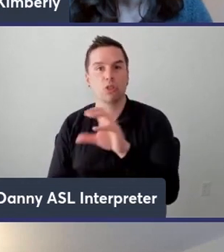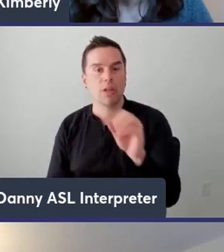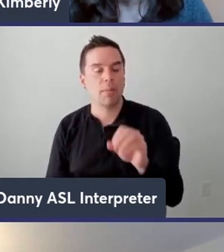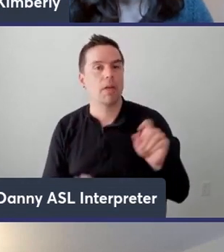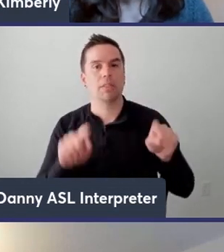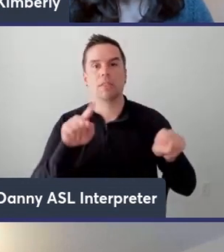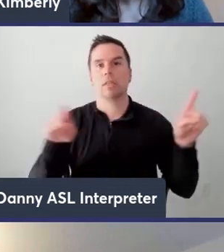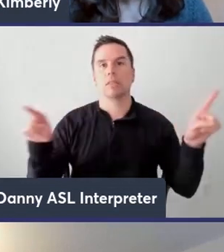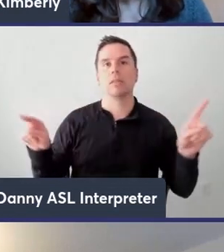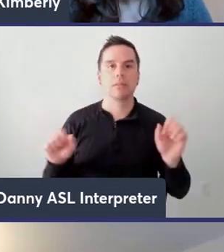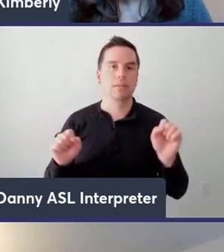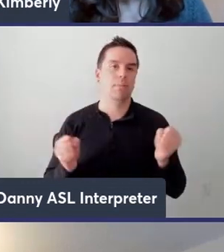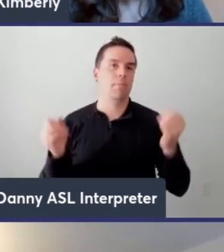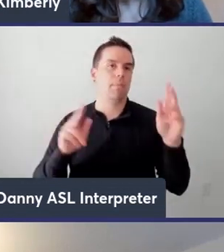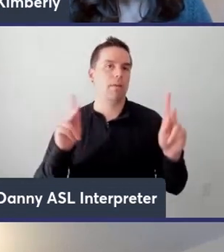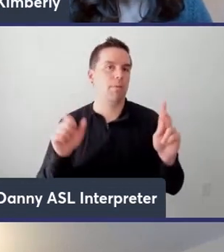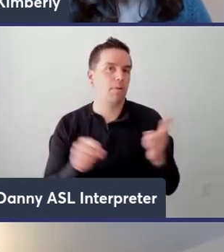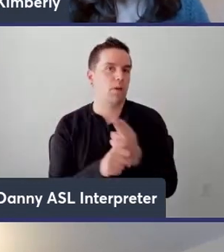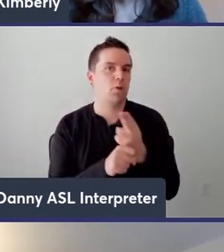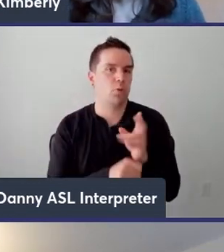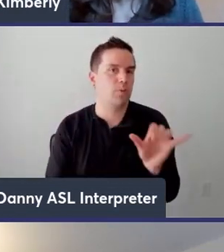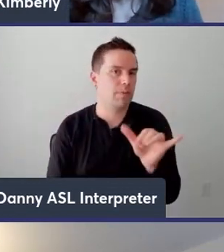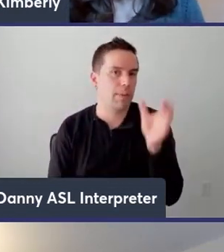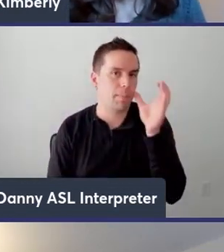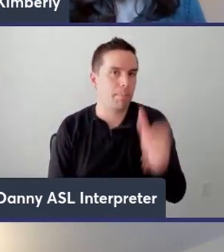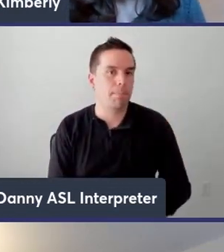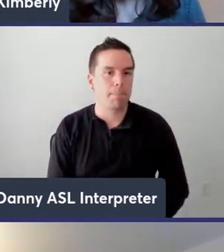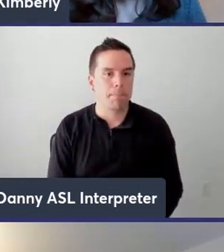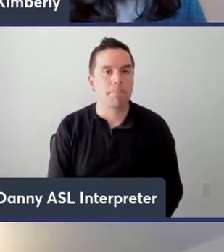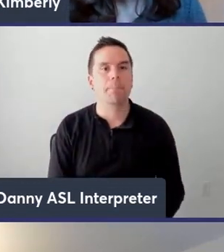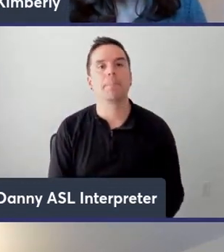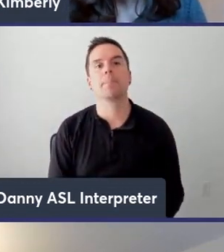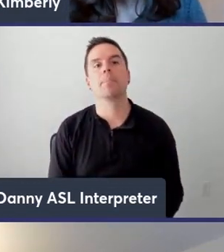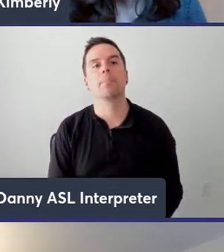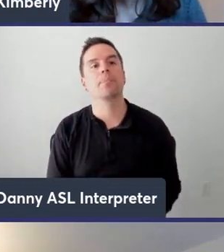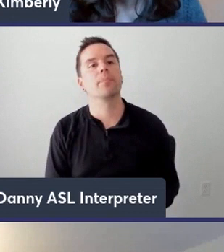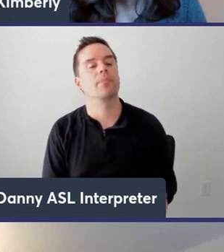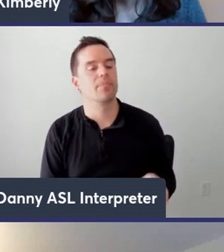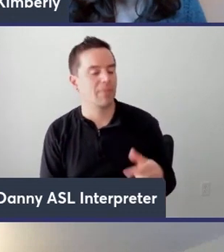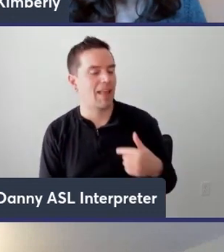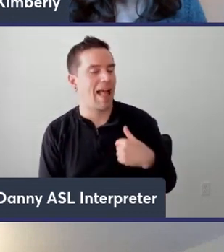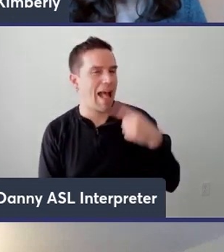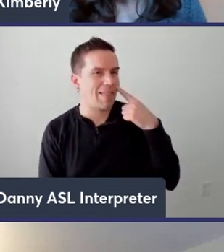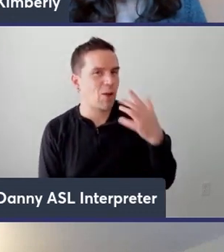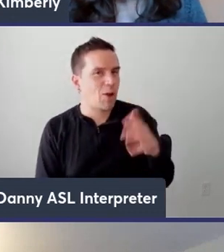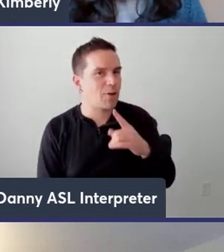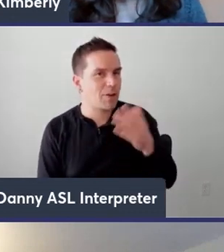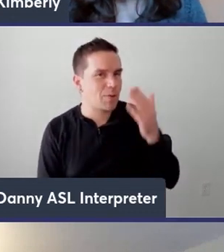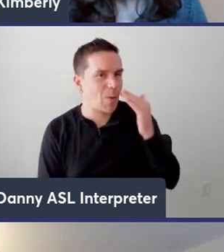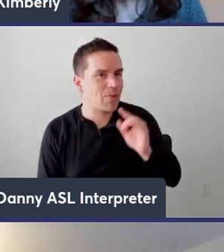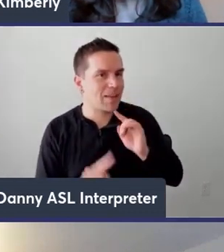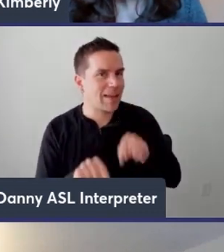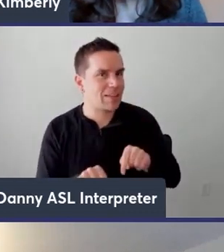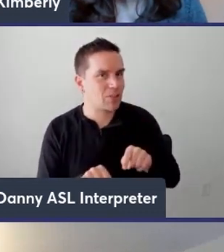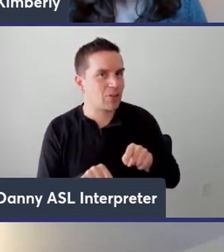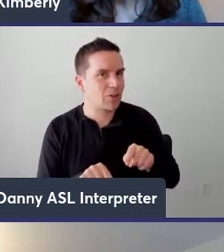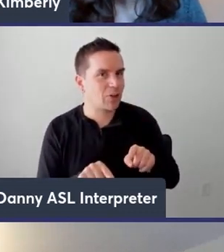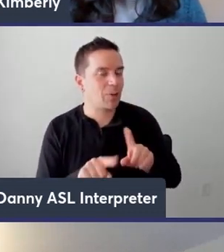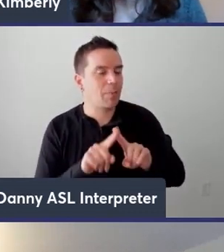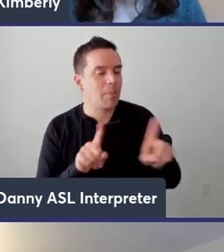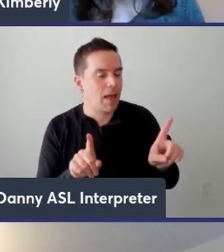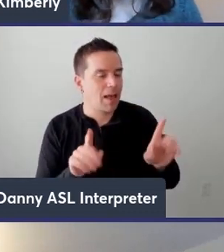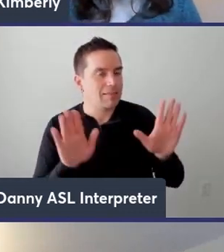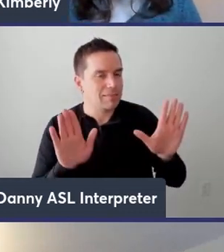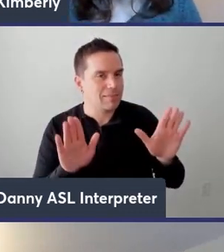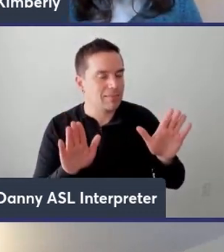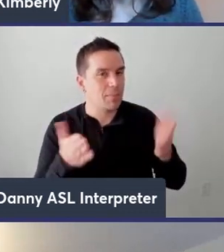know the answer to this, but I'll ask it anyway. And I think it'll be the classic answer of it depends. But do